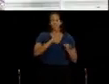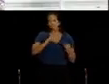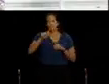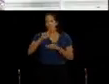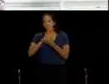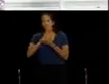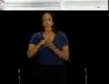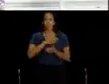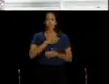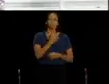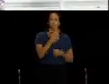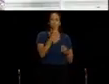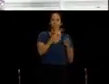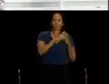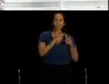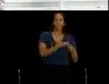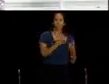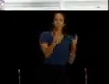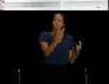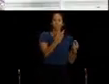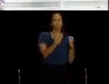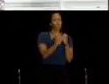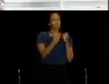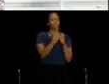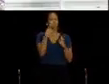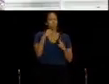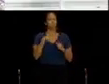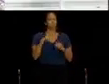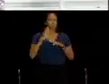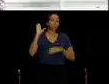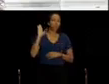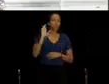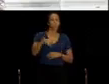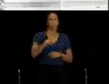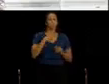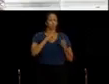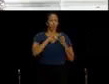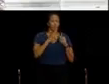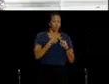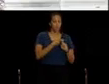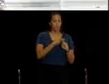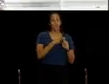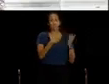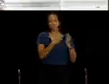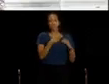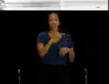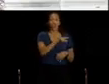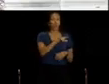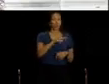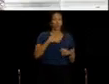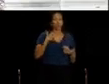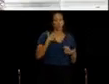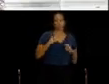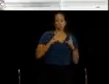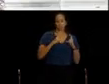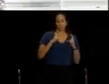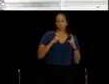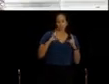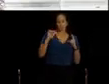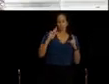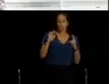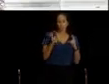me, and I tried my best to be there for them. My freshman year, my friend Lee, her lung collapsed 5